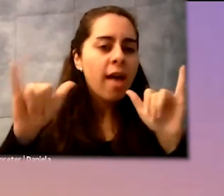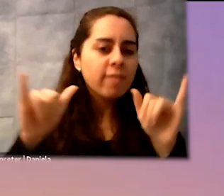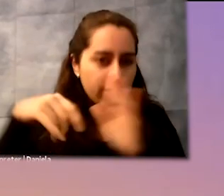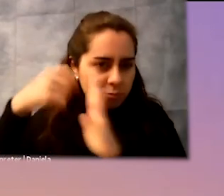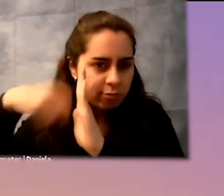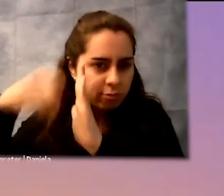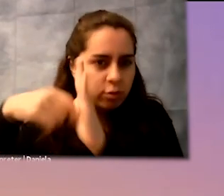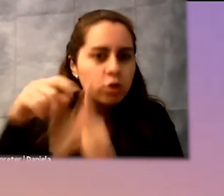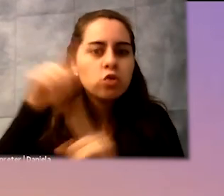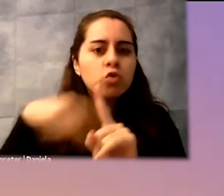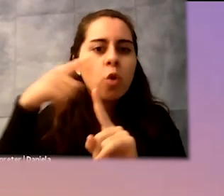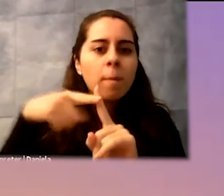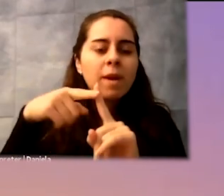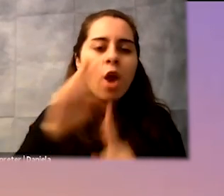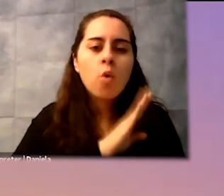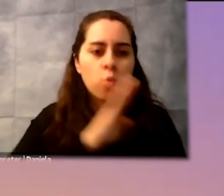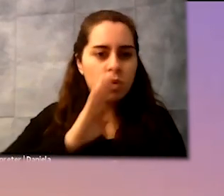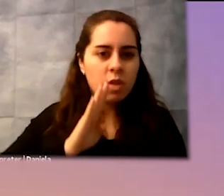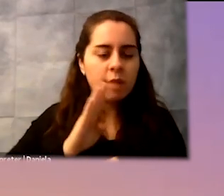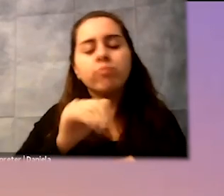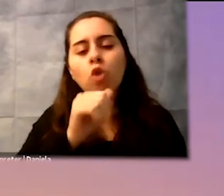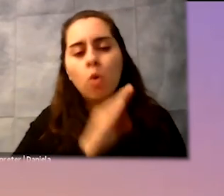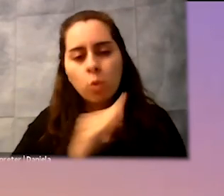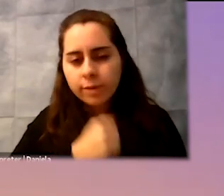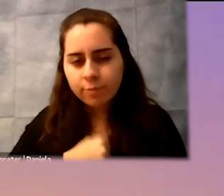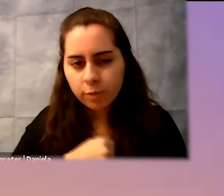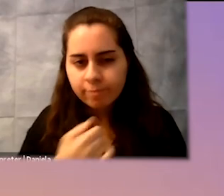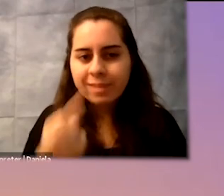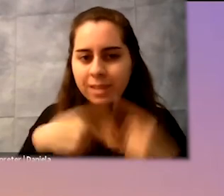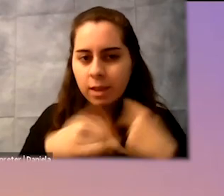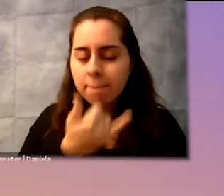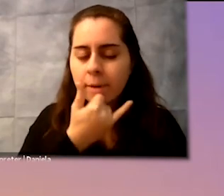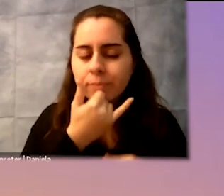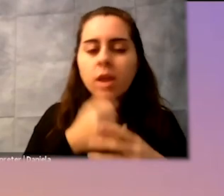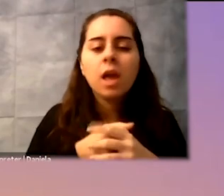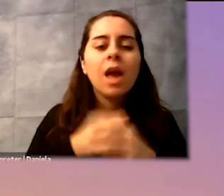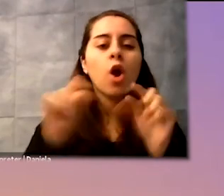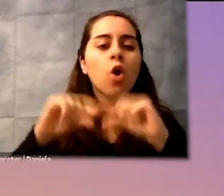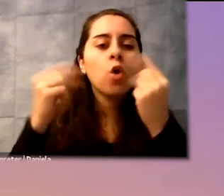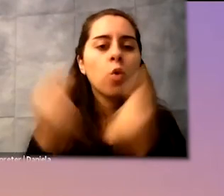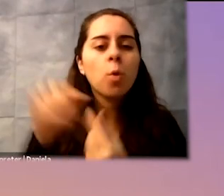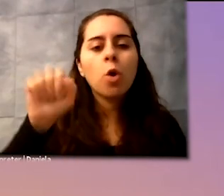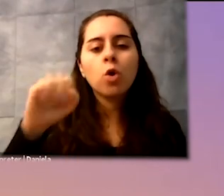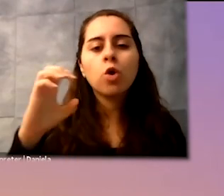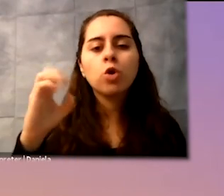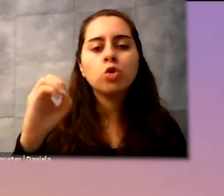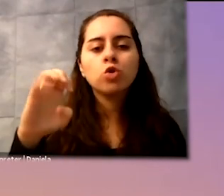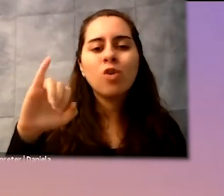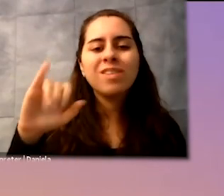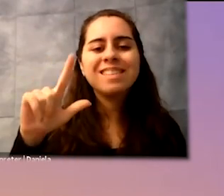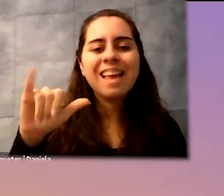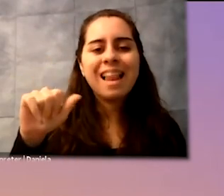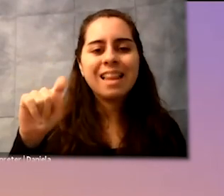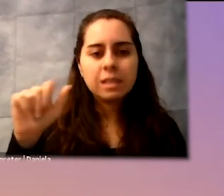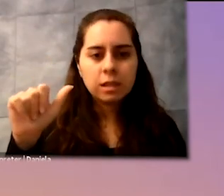Rican Socialist Party in the United States. And so again, thank you to the film's co-producers, Karim Lopez, Teresa Basilio,